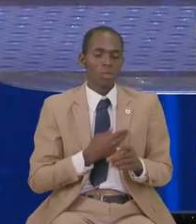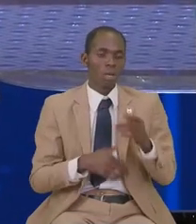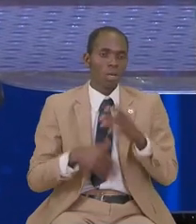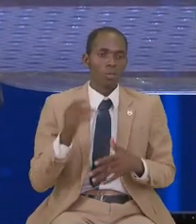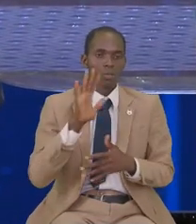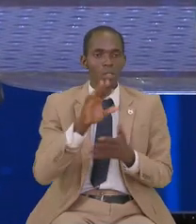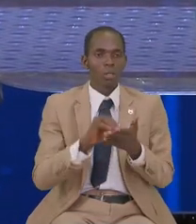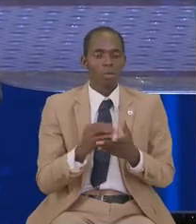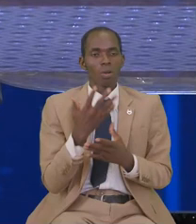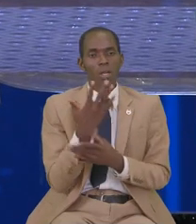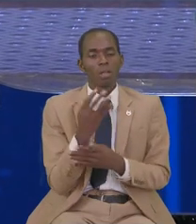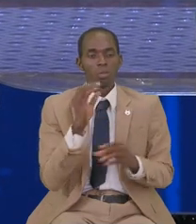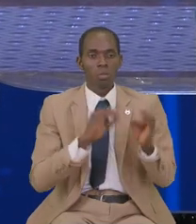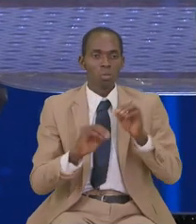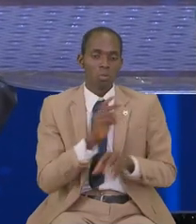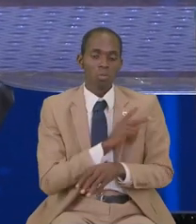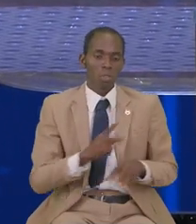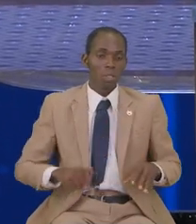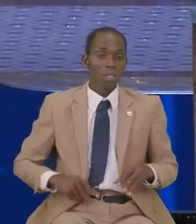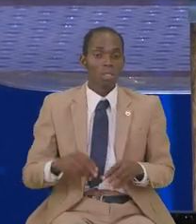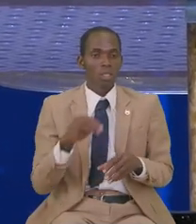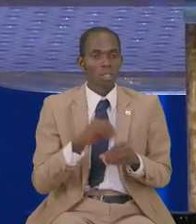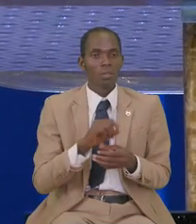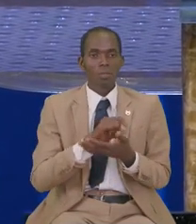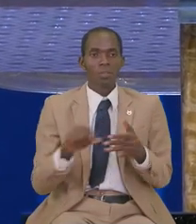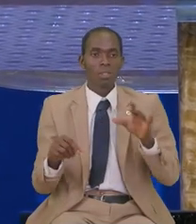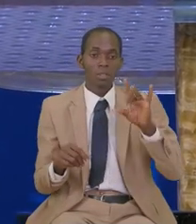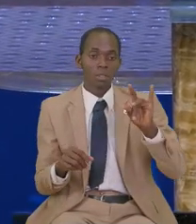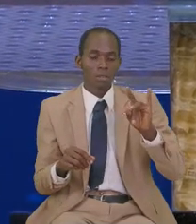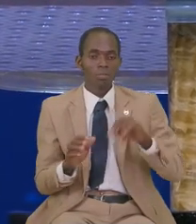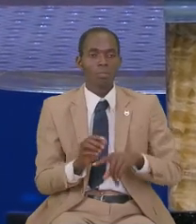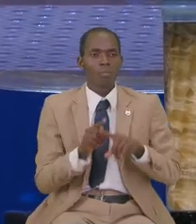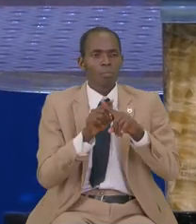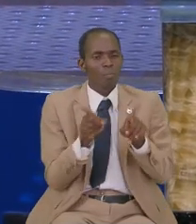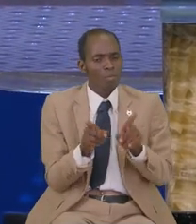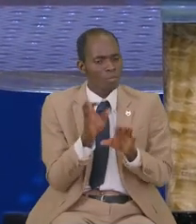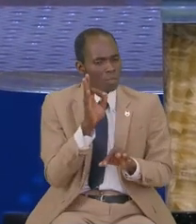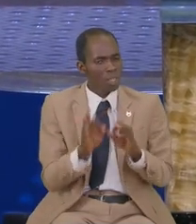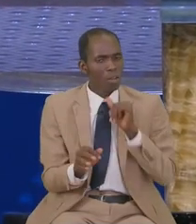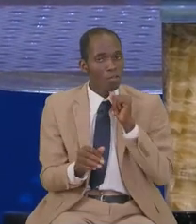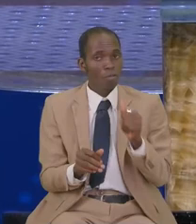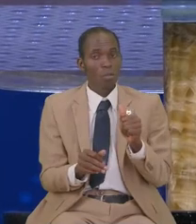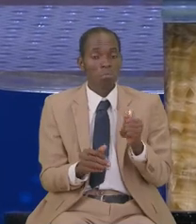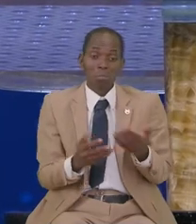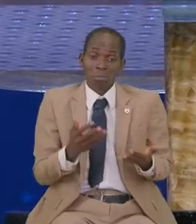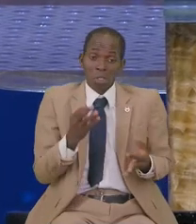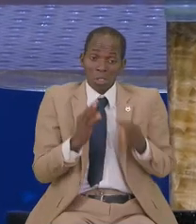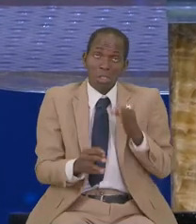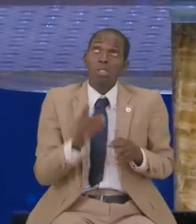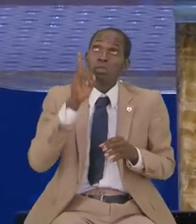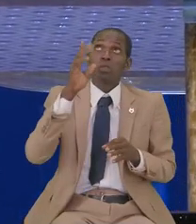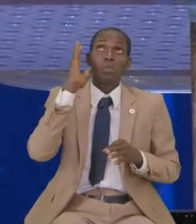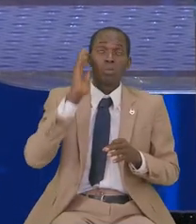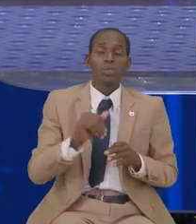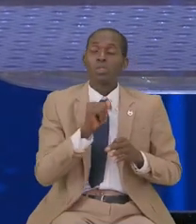O king. Then in verse 18, but if not, even if he will not deliver us, if